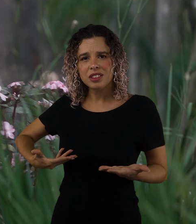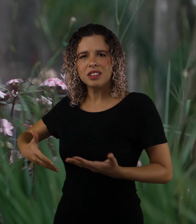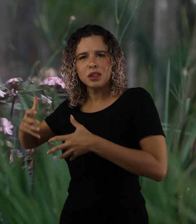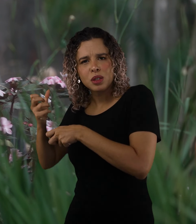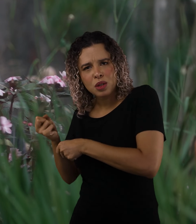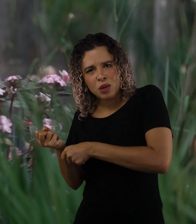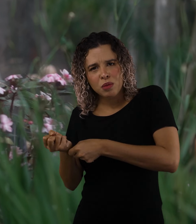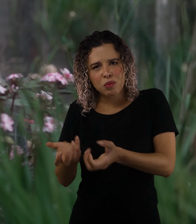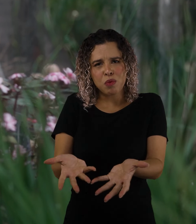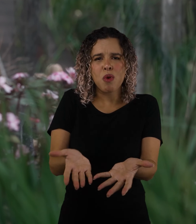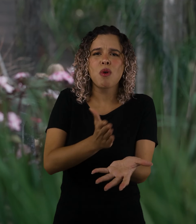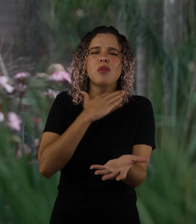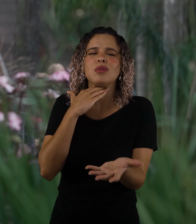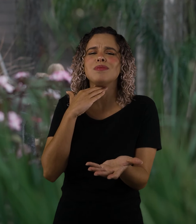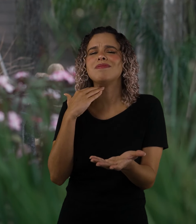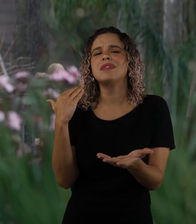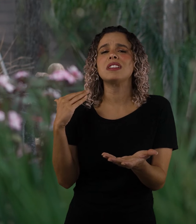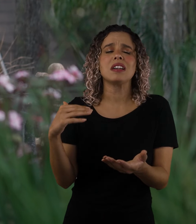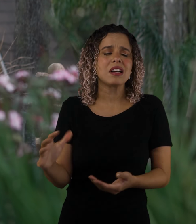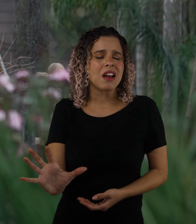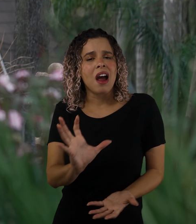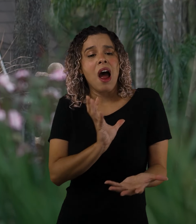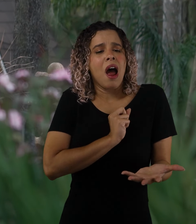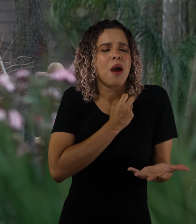of death, a lover of